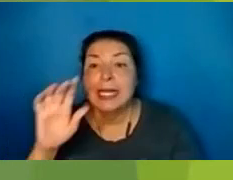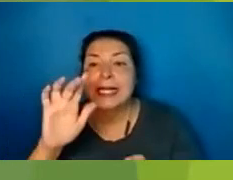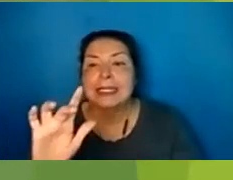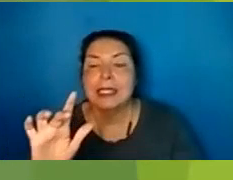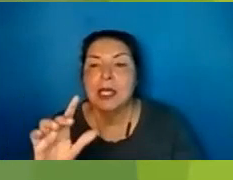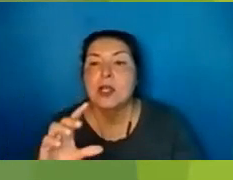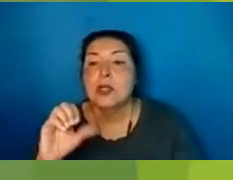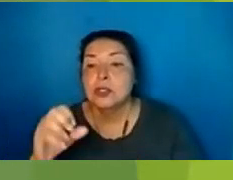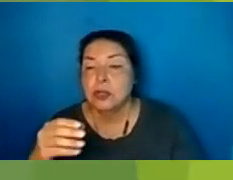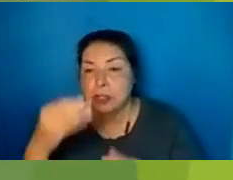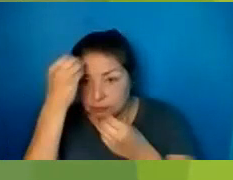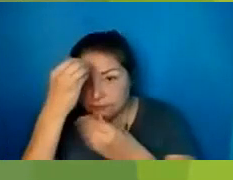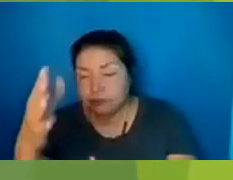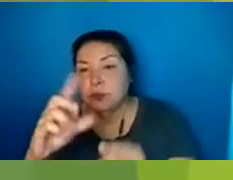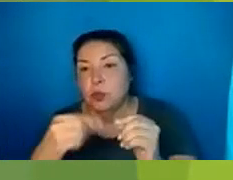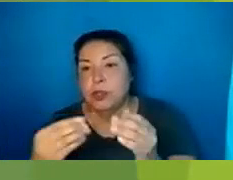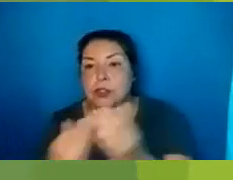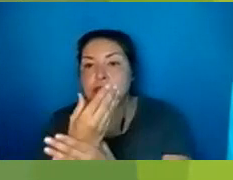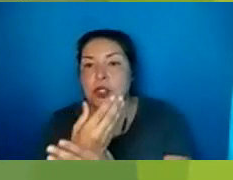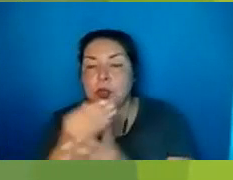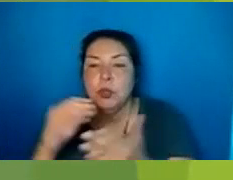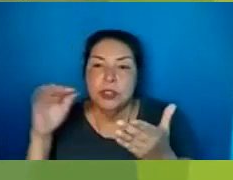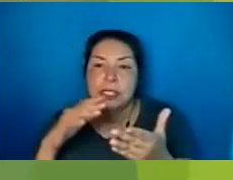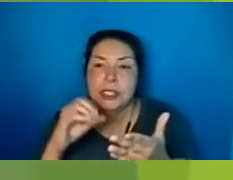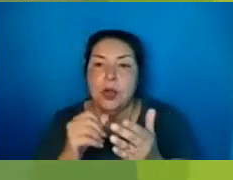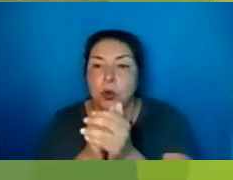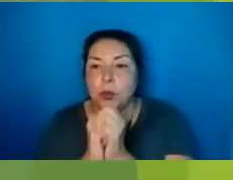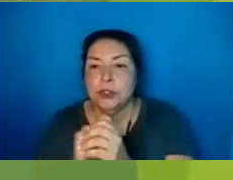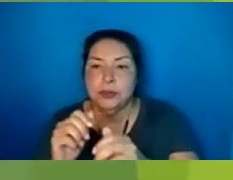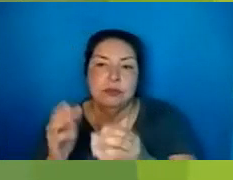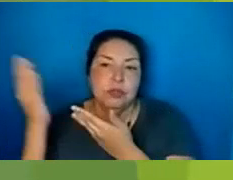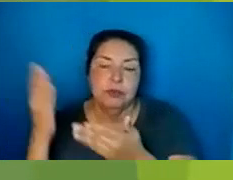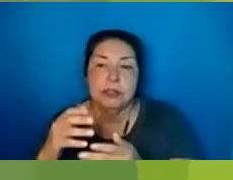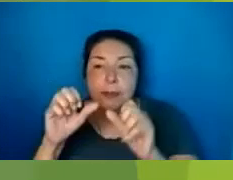study or a new worship service is posted. May God bless you. Thank you.